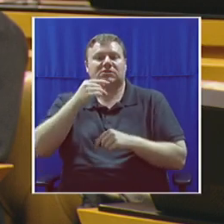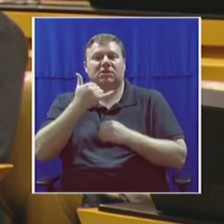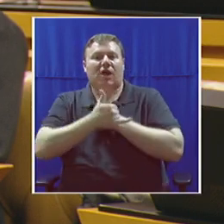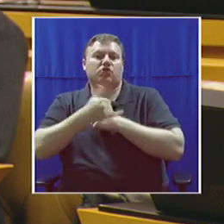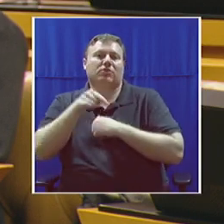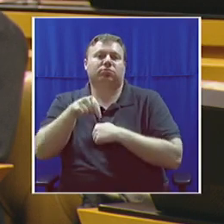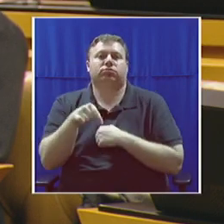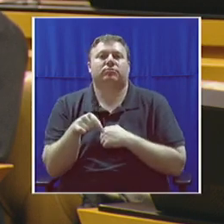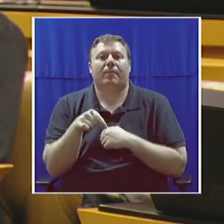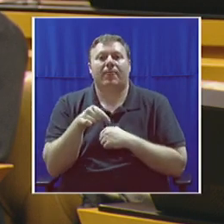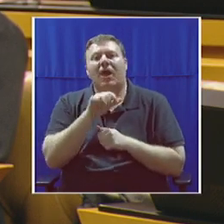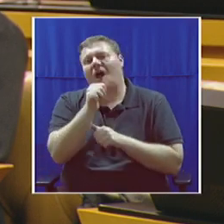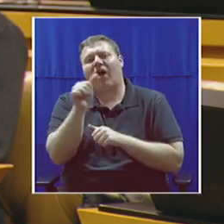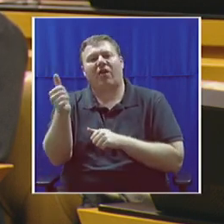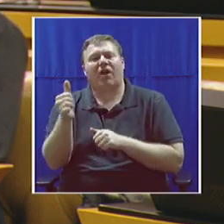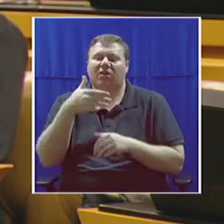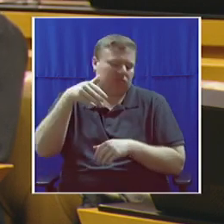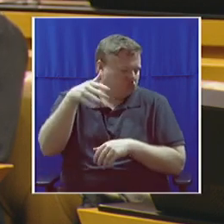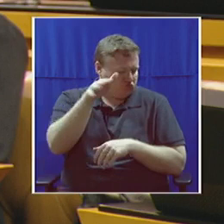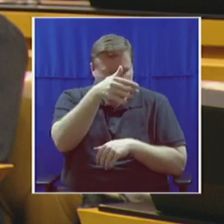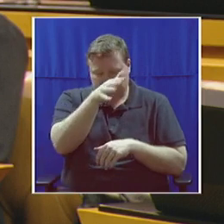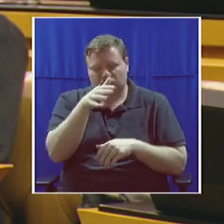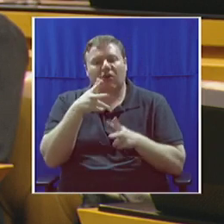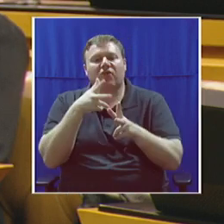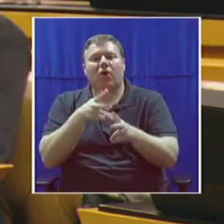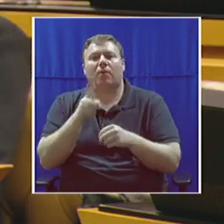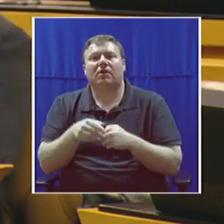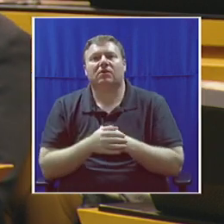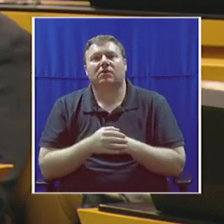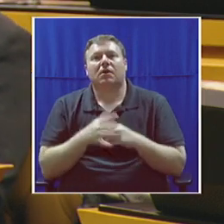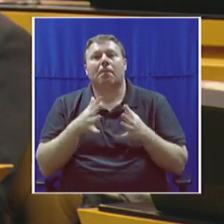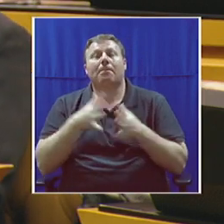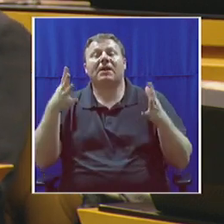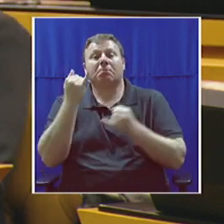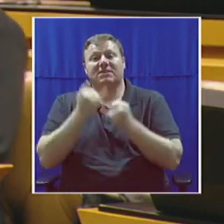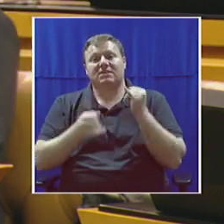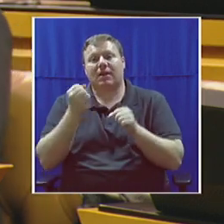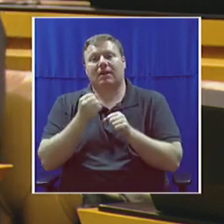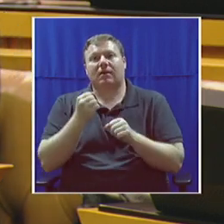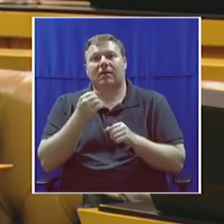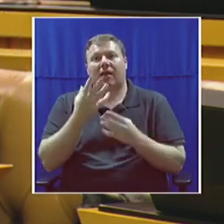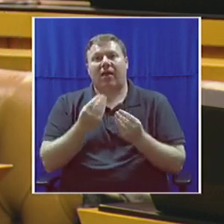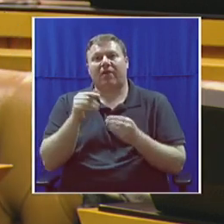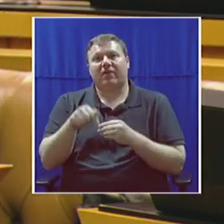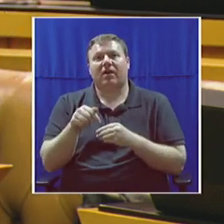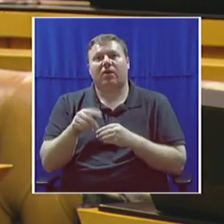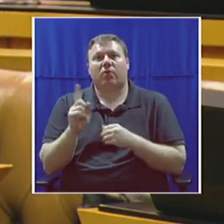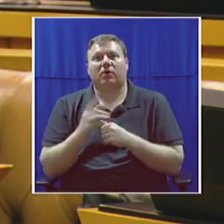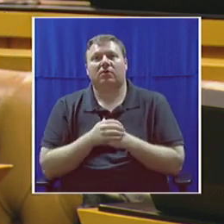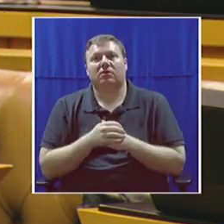everything else must follow the biggest mistake we can uh have is to